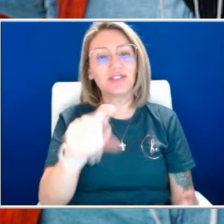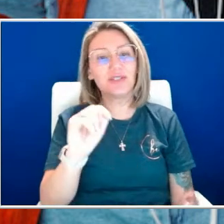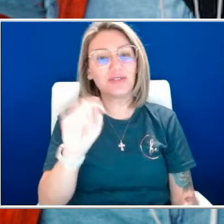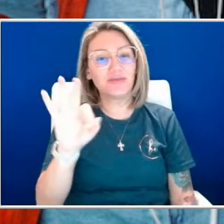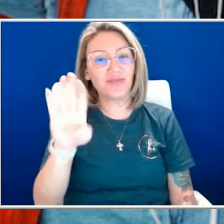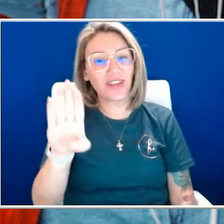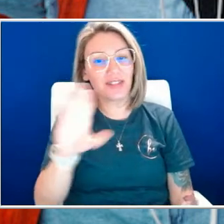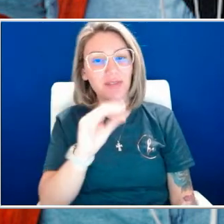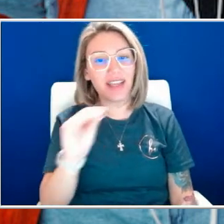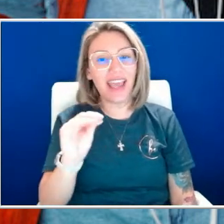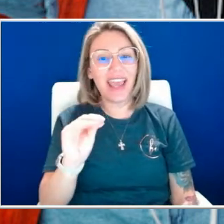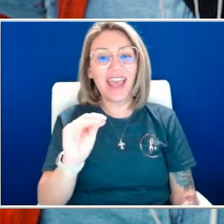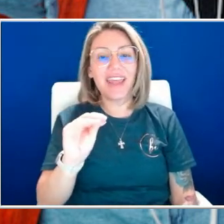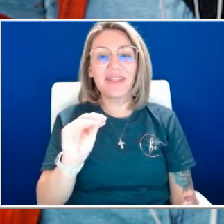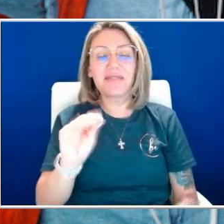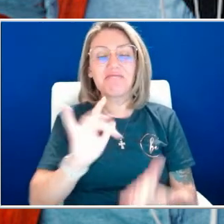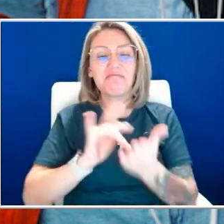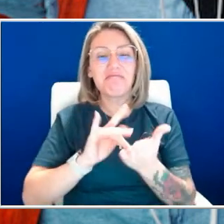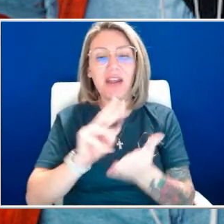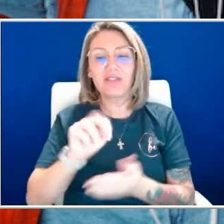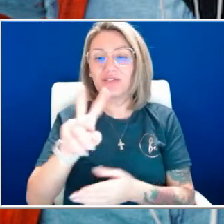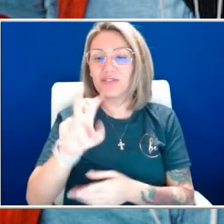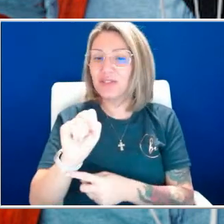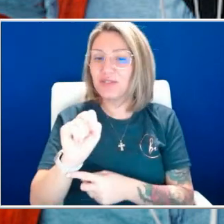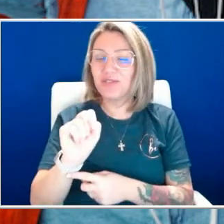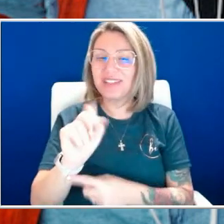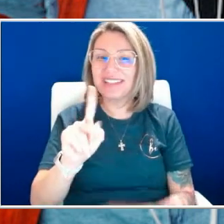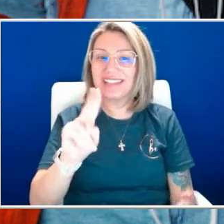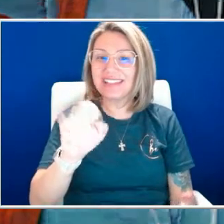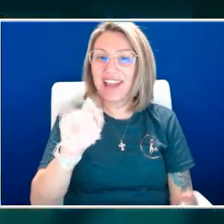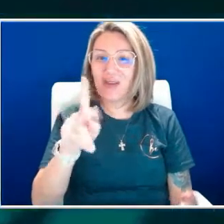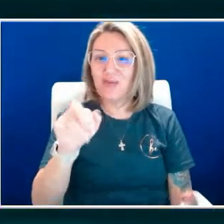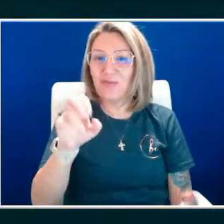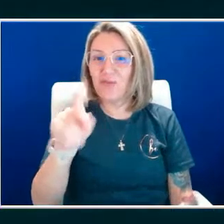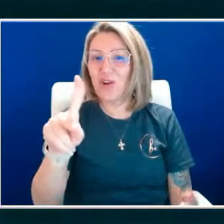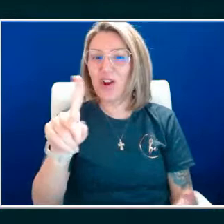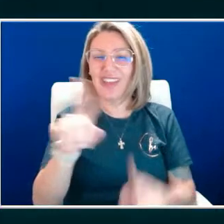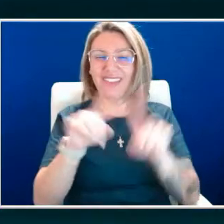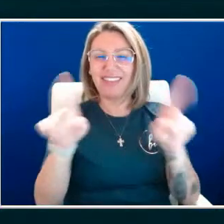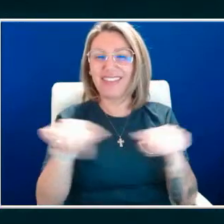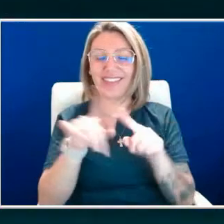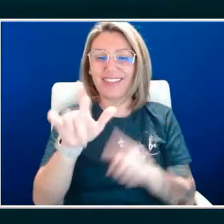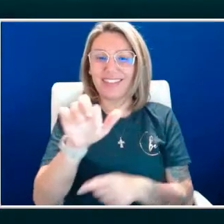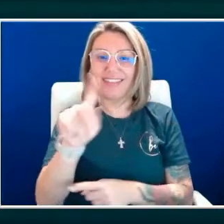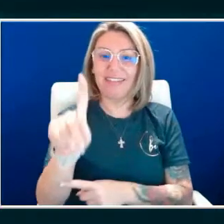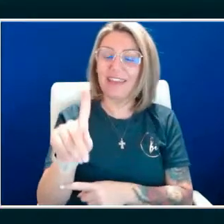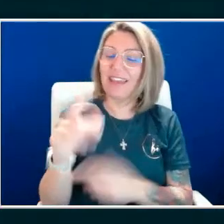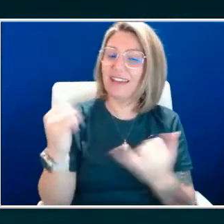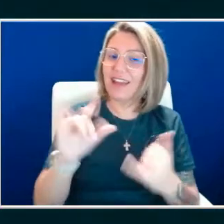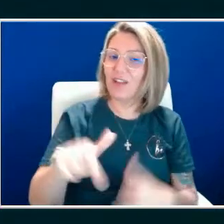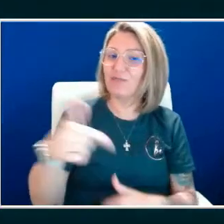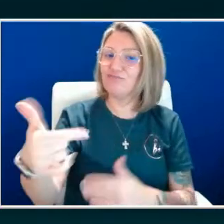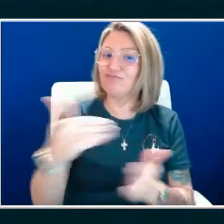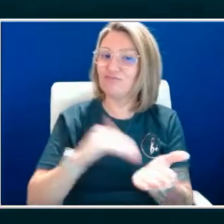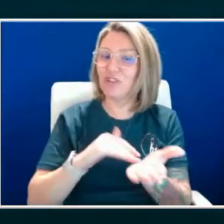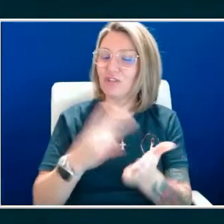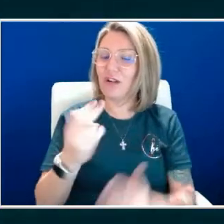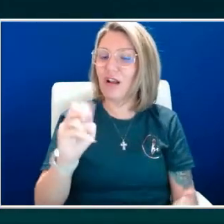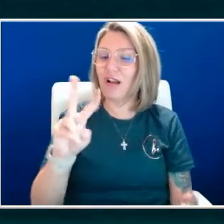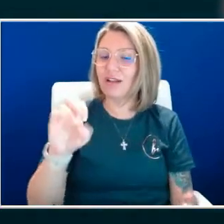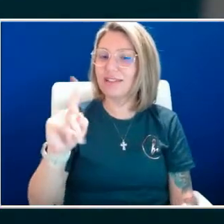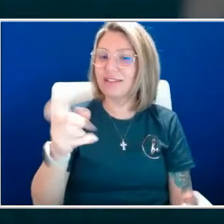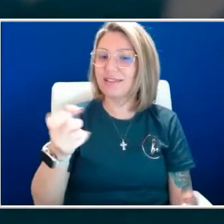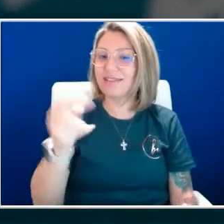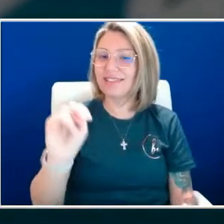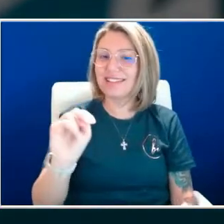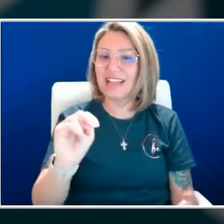We'll get to those in a minute. You can find links to those right there on your screen, but let's get a check on our COVID count with Dr. Dana Hawkinson, Medical Director of Infection Prevention and Control.